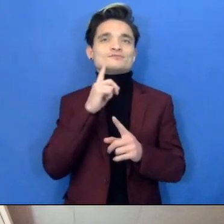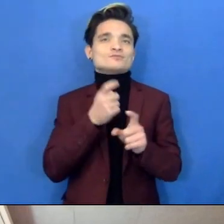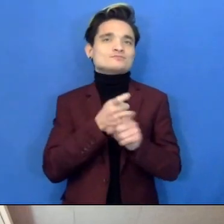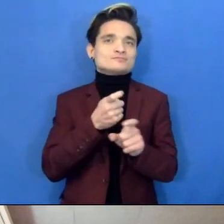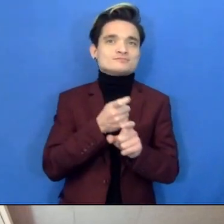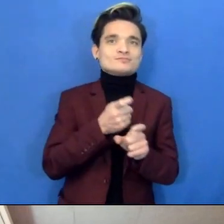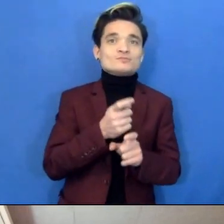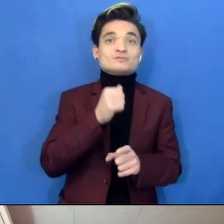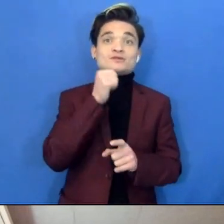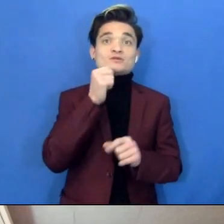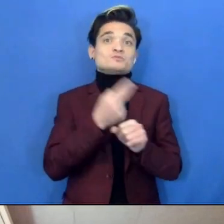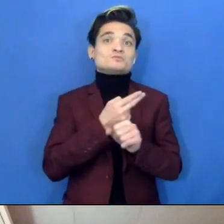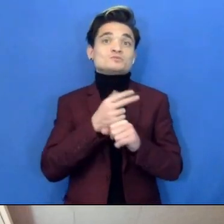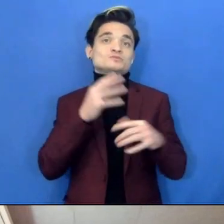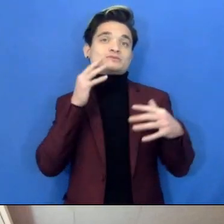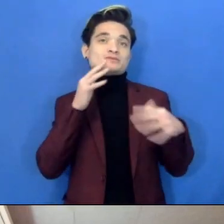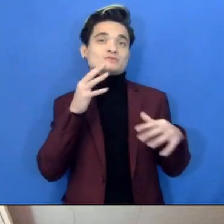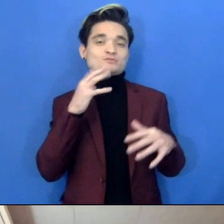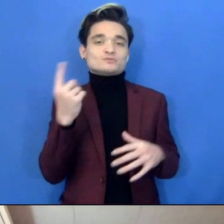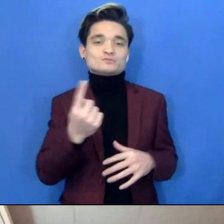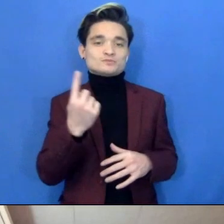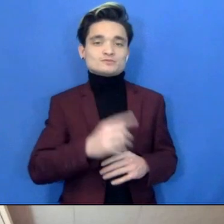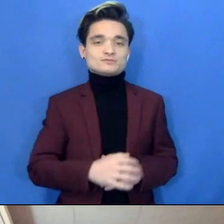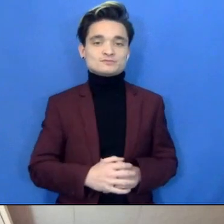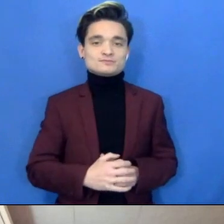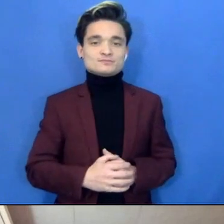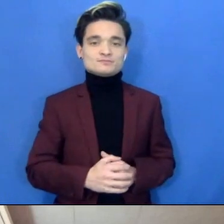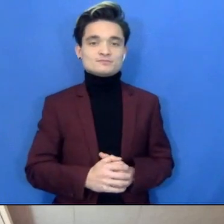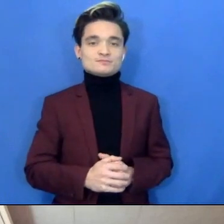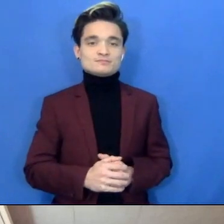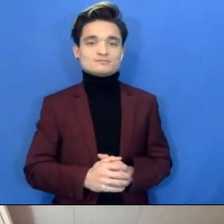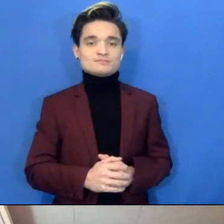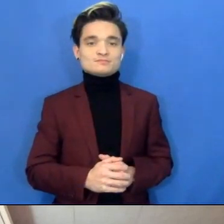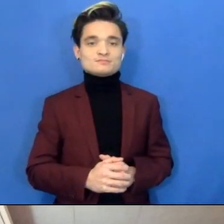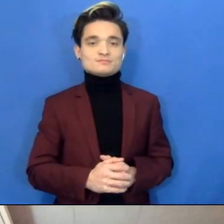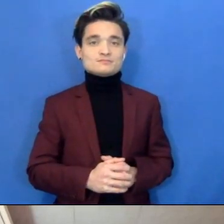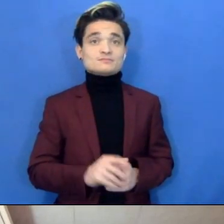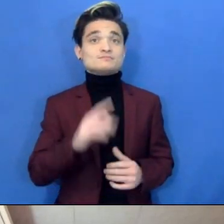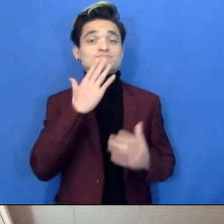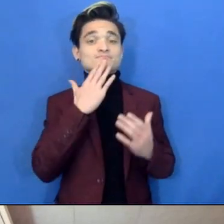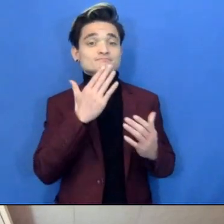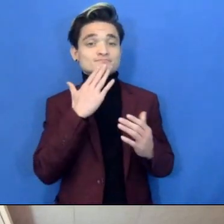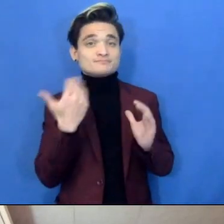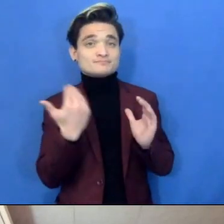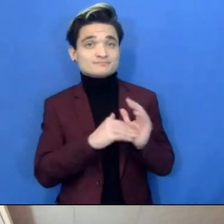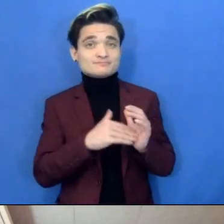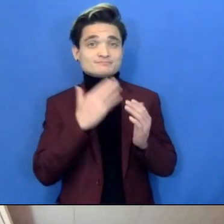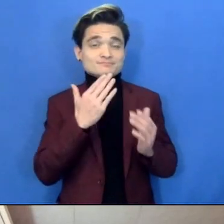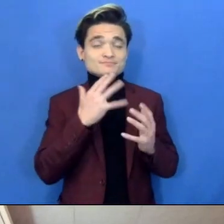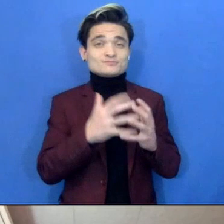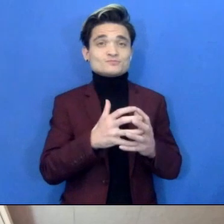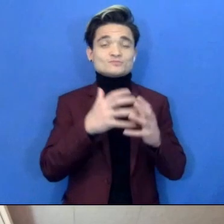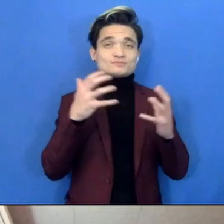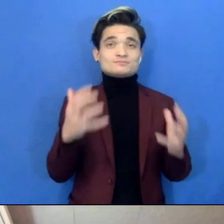So okay. Right. So thank you. Okay. Thank you all so much. That was our time. It's